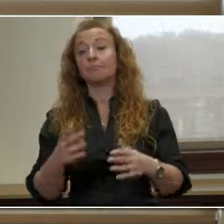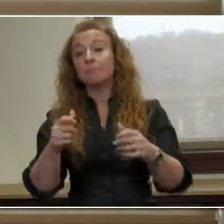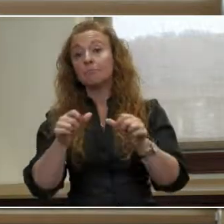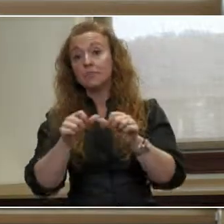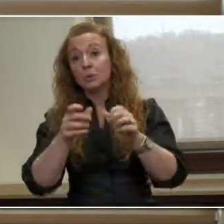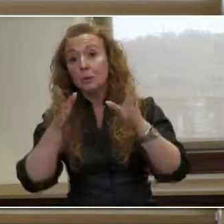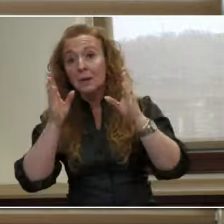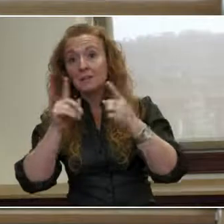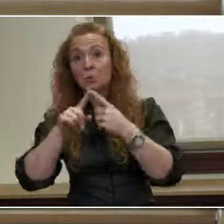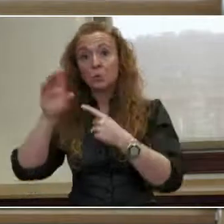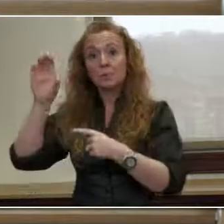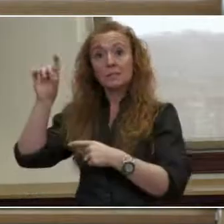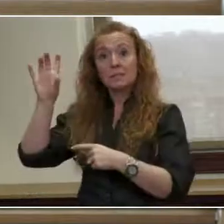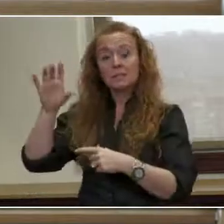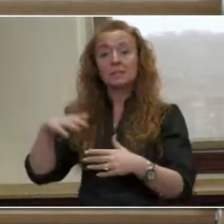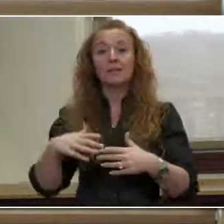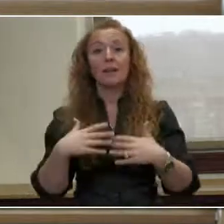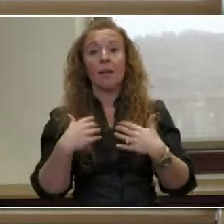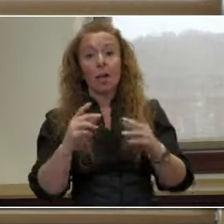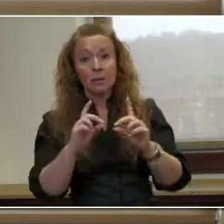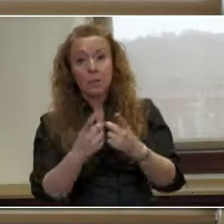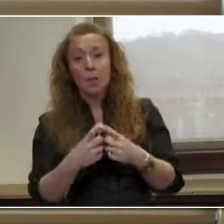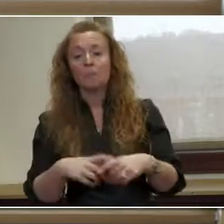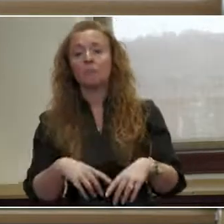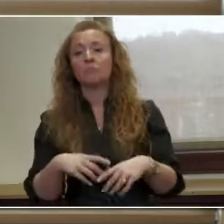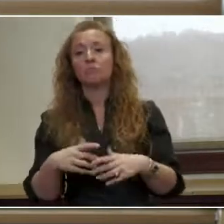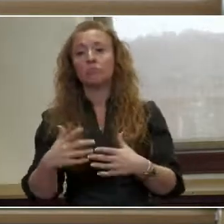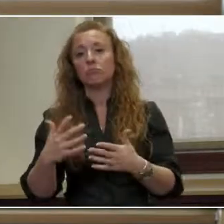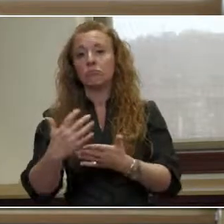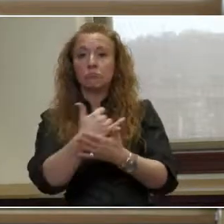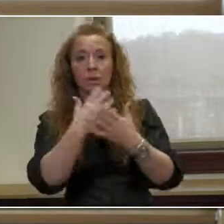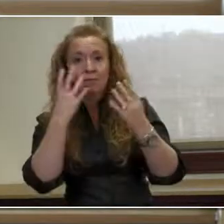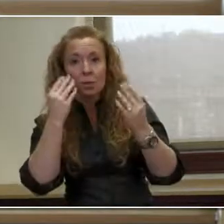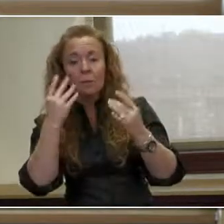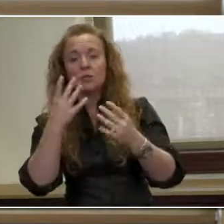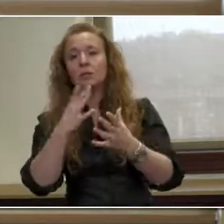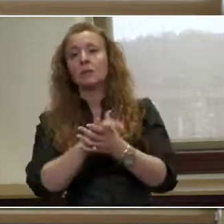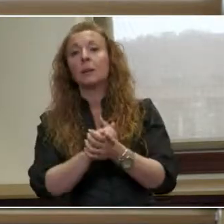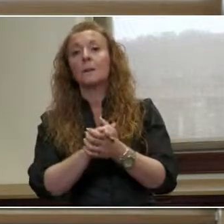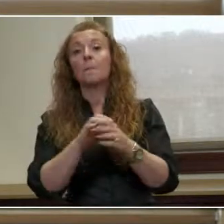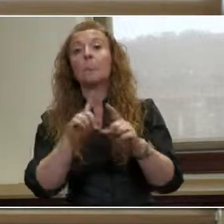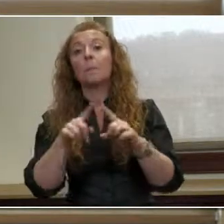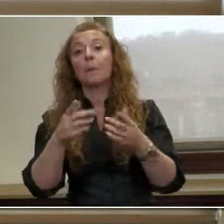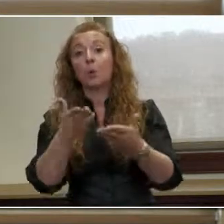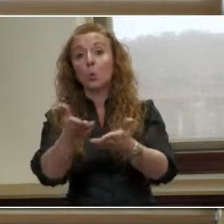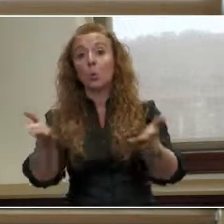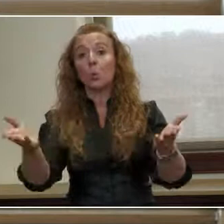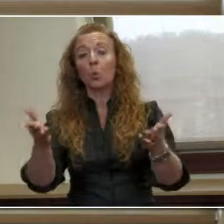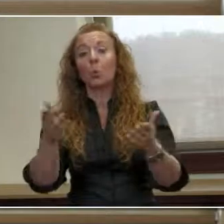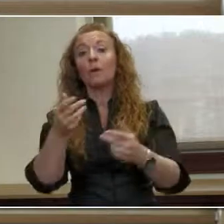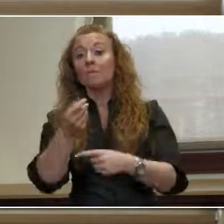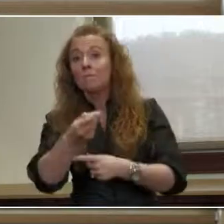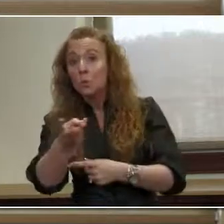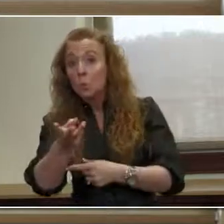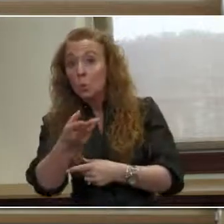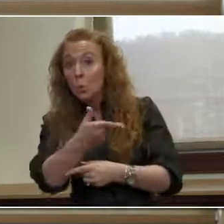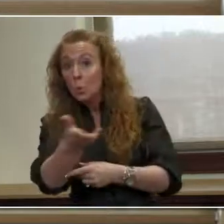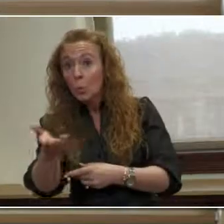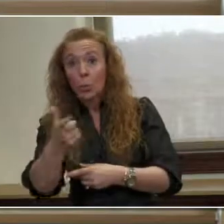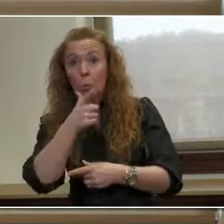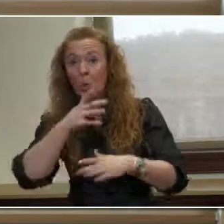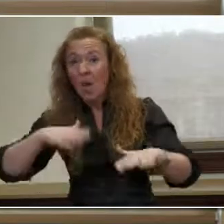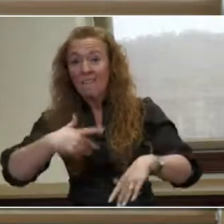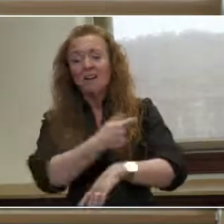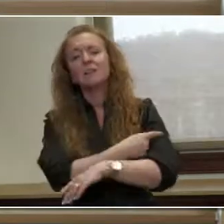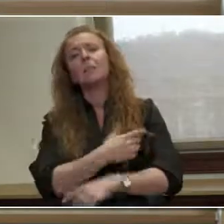from the CDC and the Health Department and all the information that will continue to come out. But for those of you, those few of you that haven't been